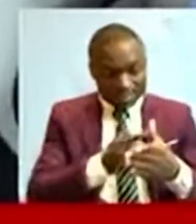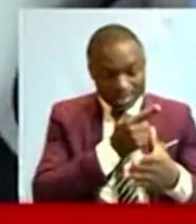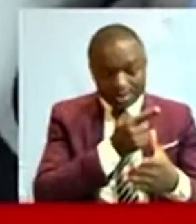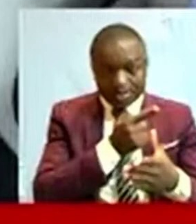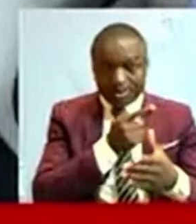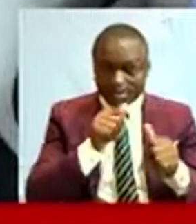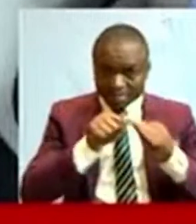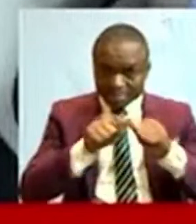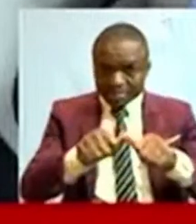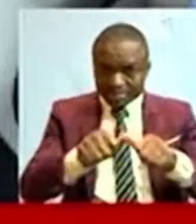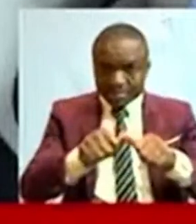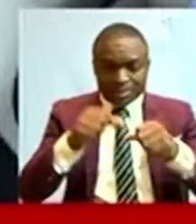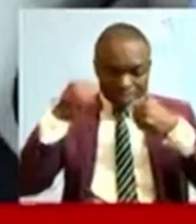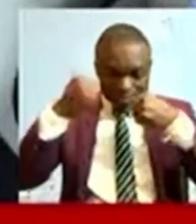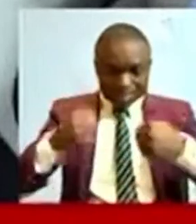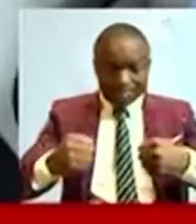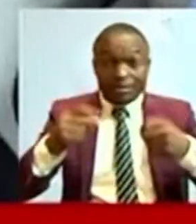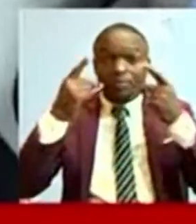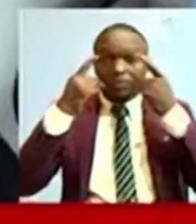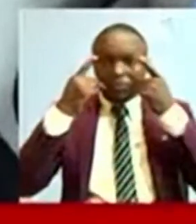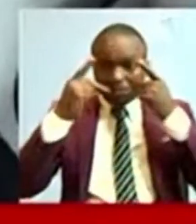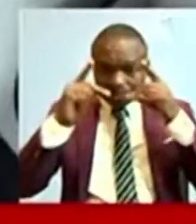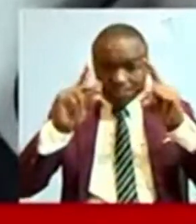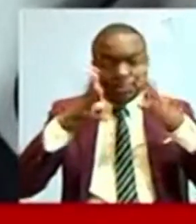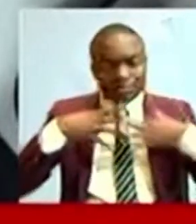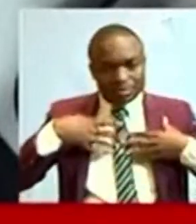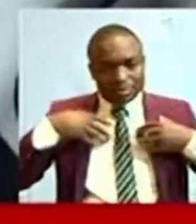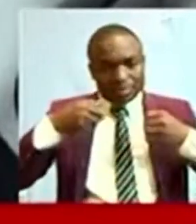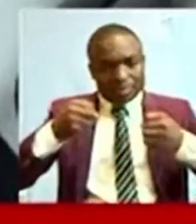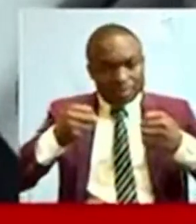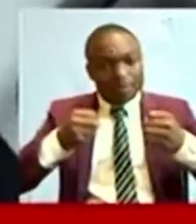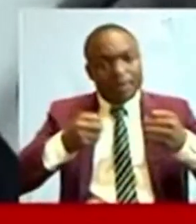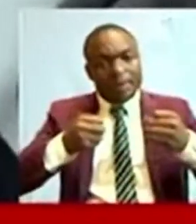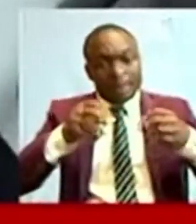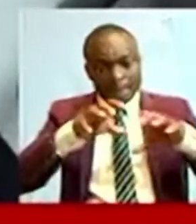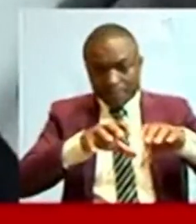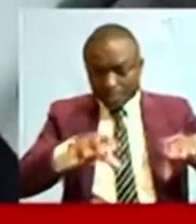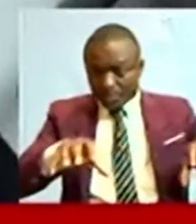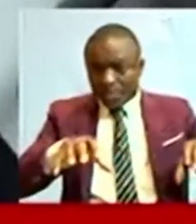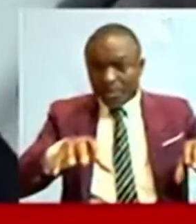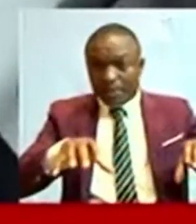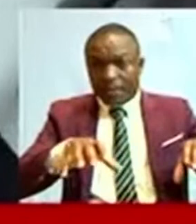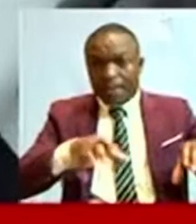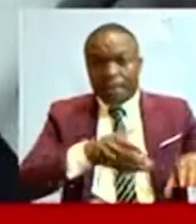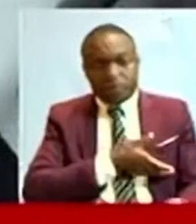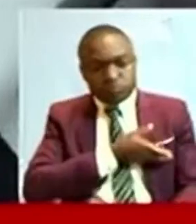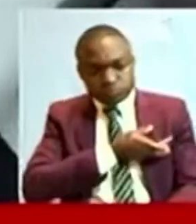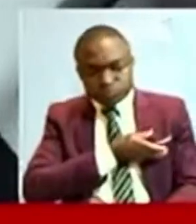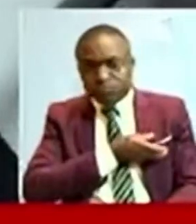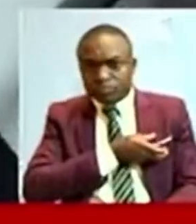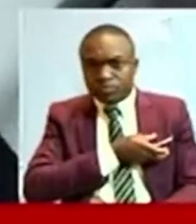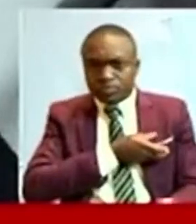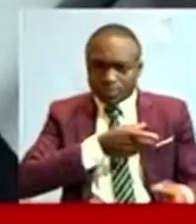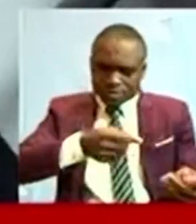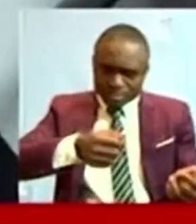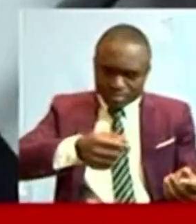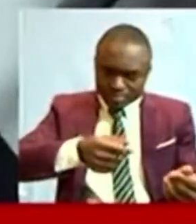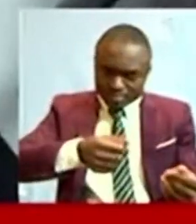under strengthening public health, was percentage of babies initiated to breastfeeding within 1 hour of